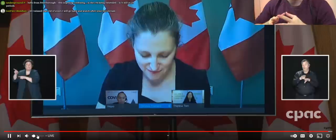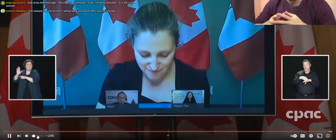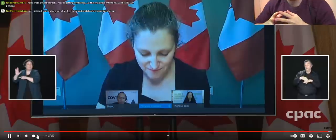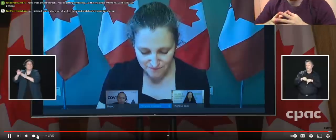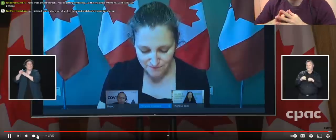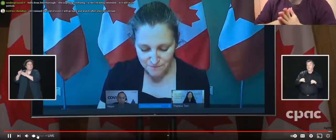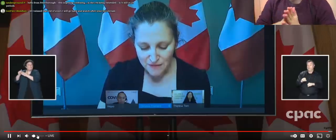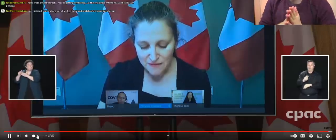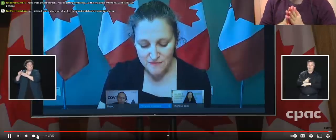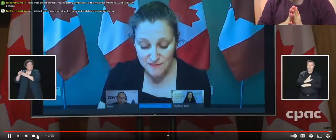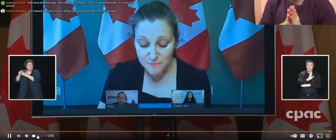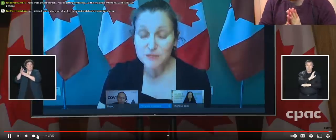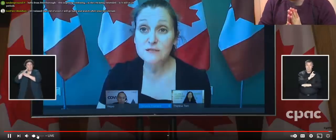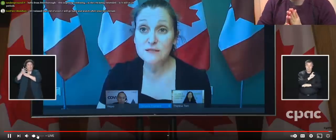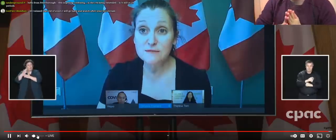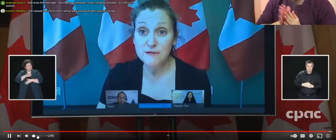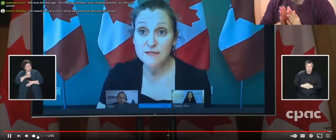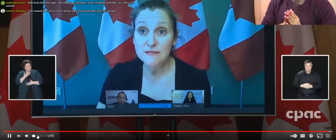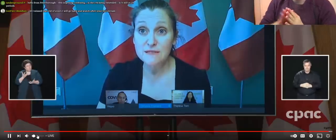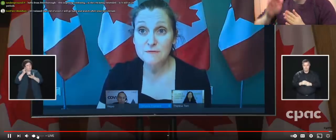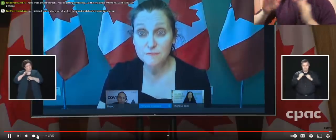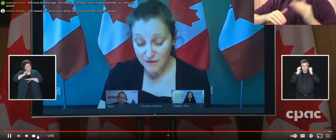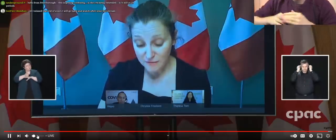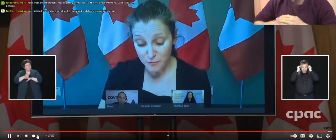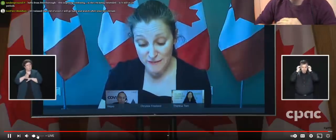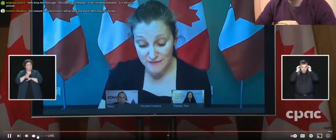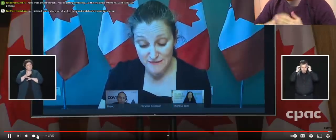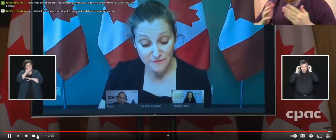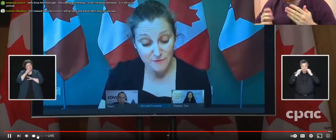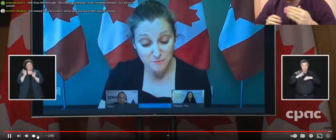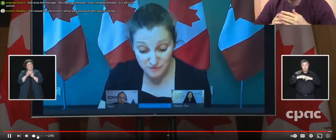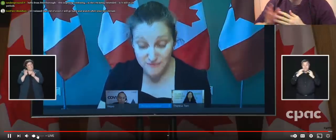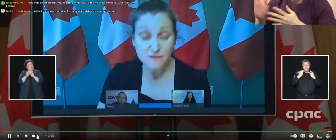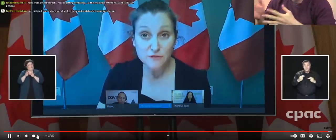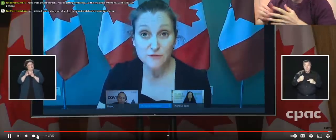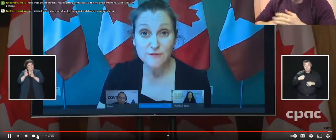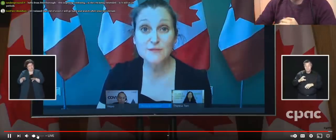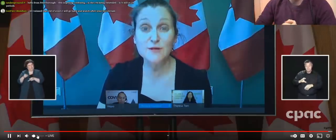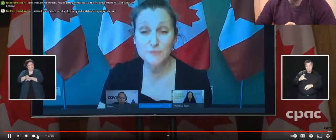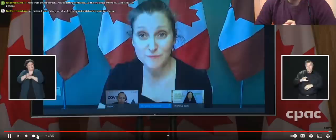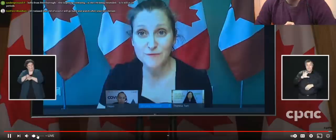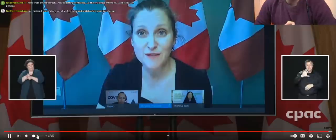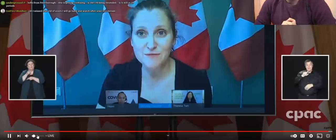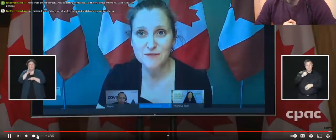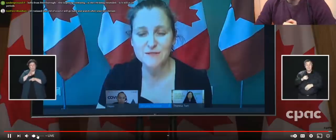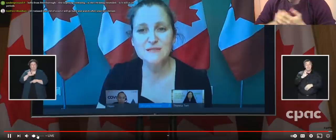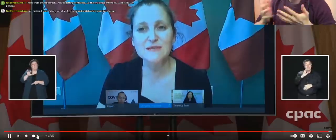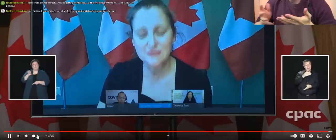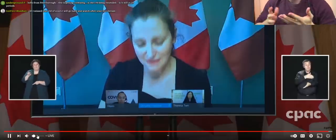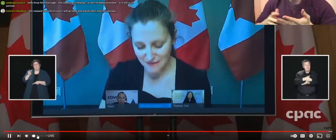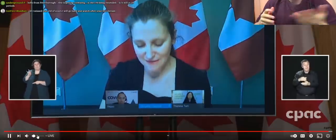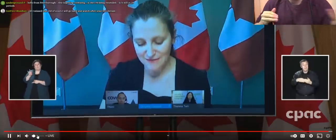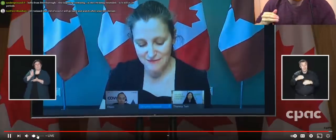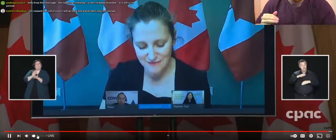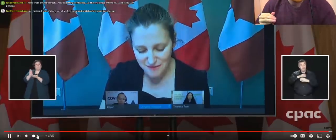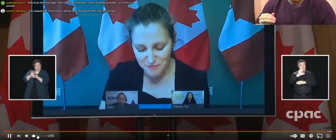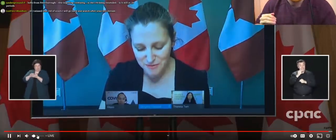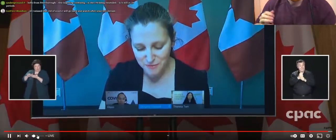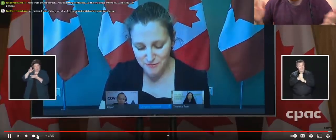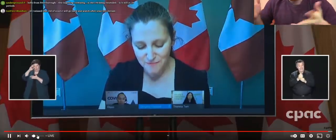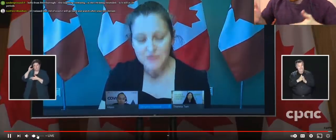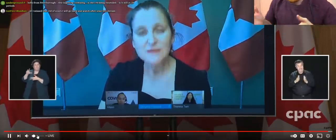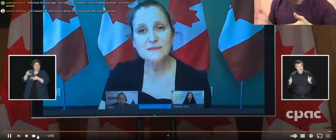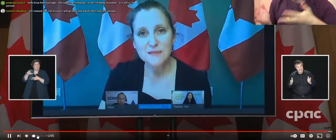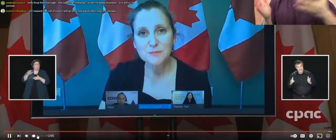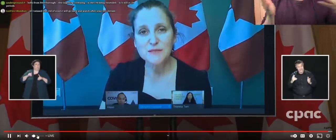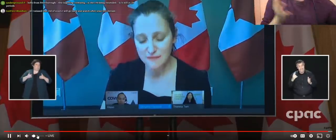up that bill and see if we can find it and get access to it and see if there's any changes based on what was in the budget itself that we covered last week